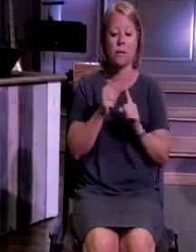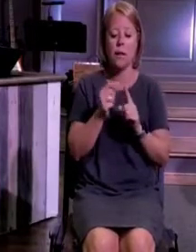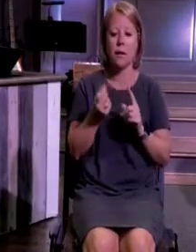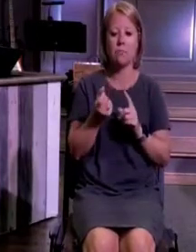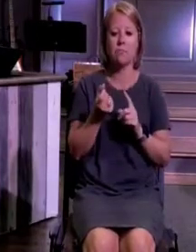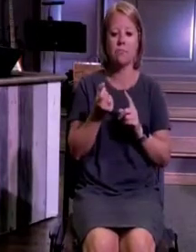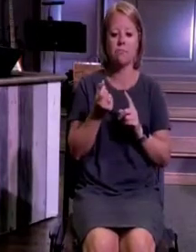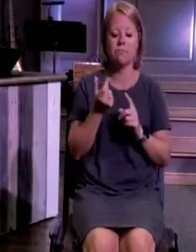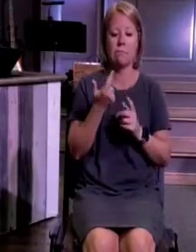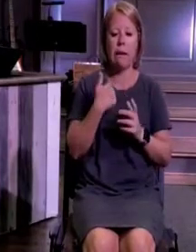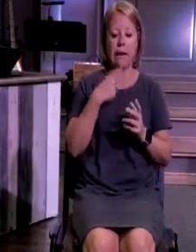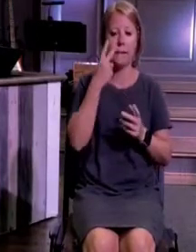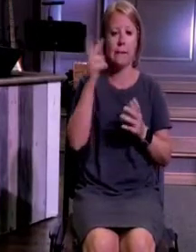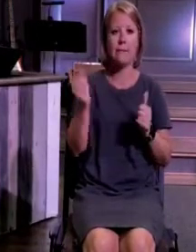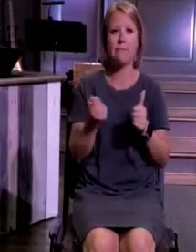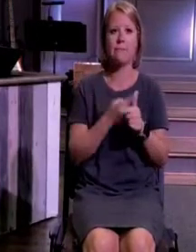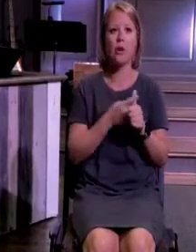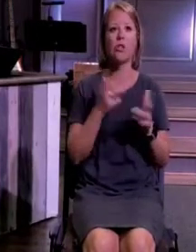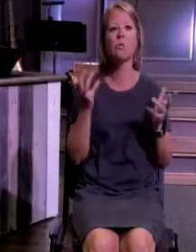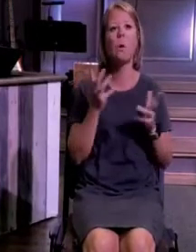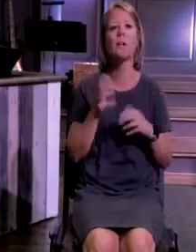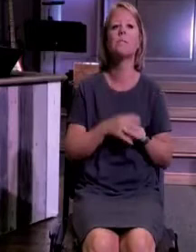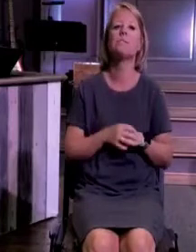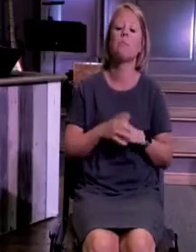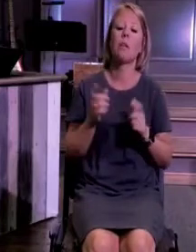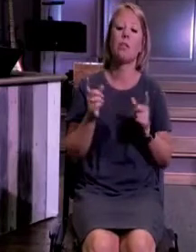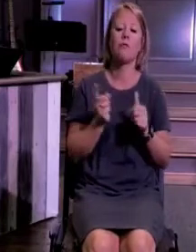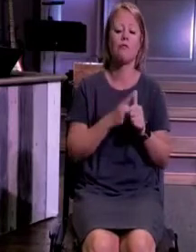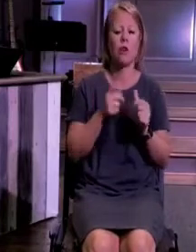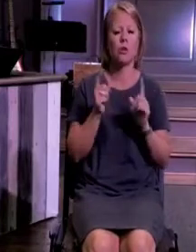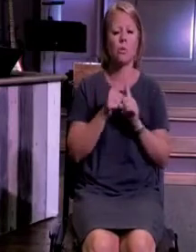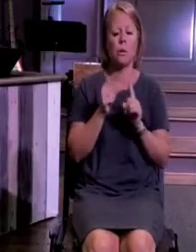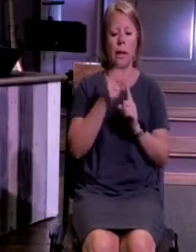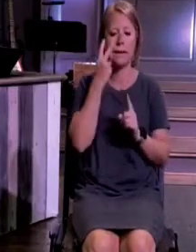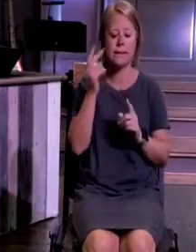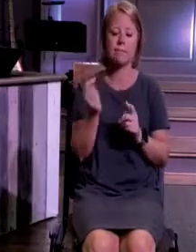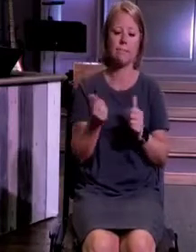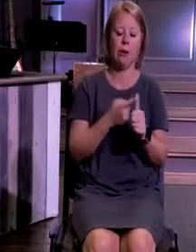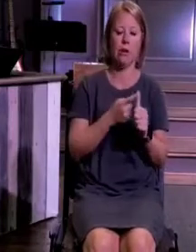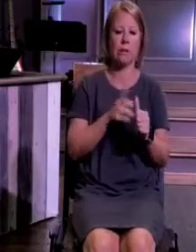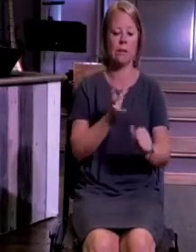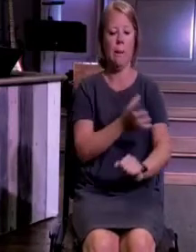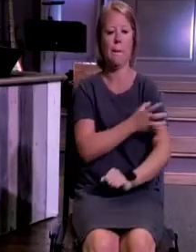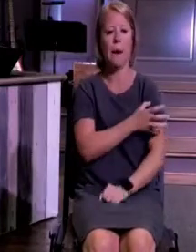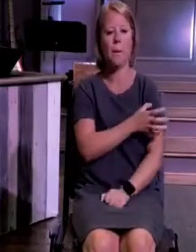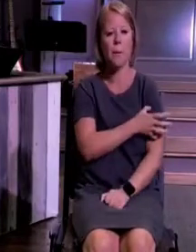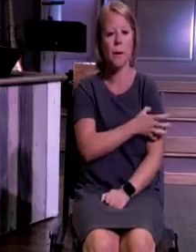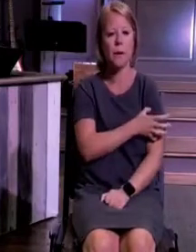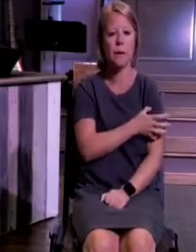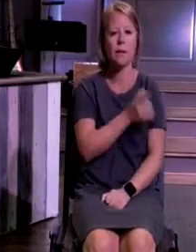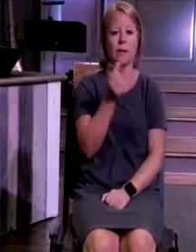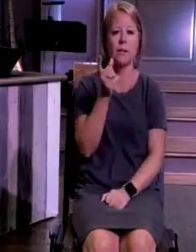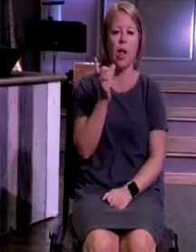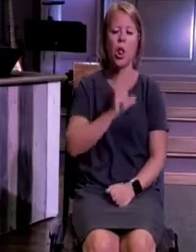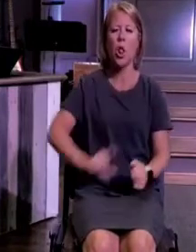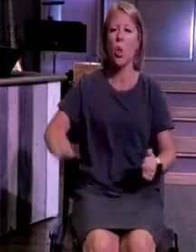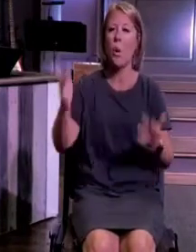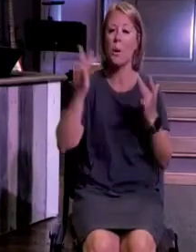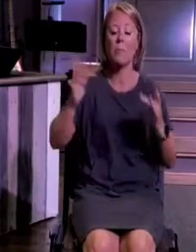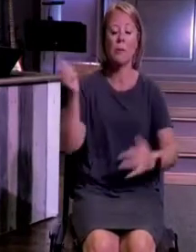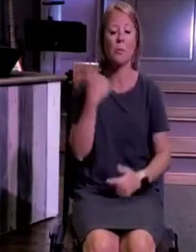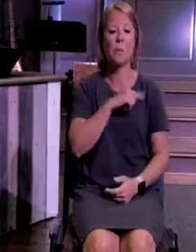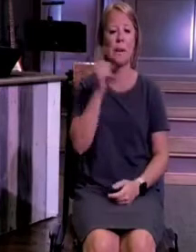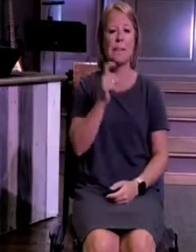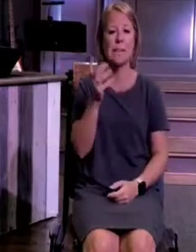look at that series title, the first word that jumps out at me is the word power. And Lord, have mercy, we need the power of